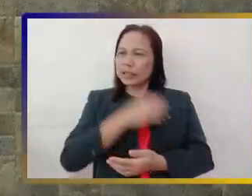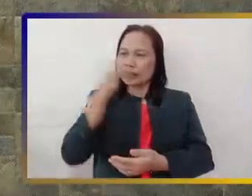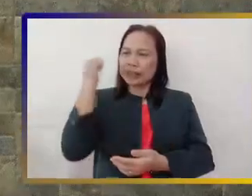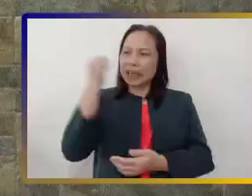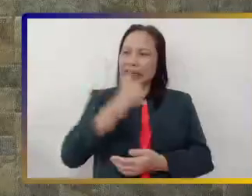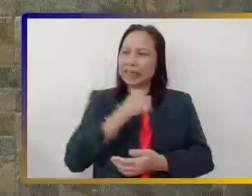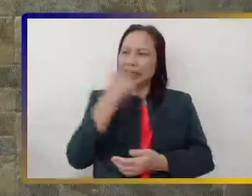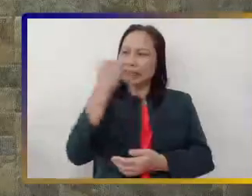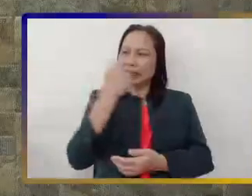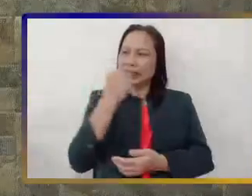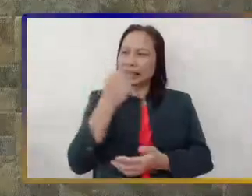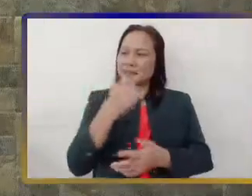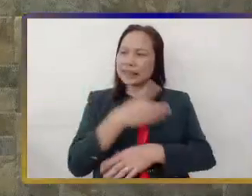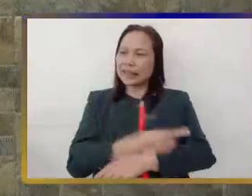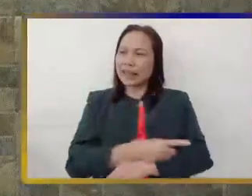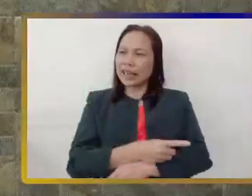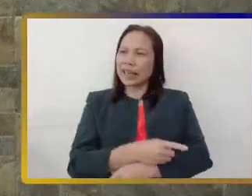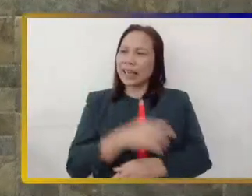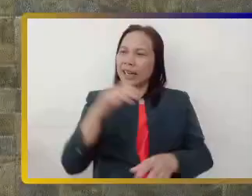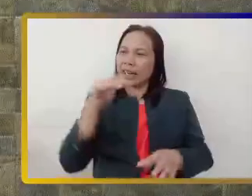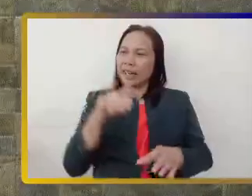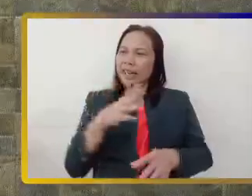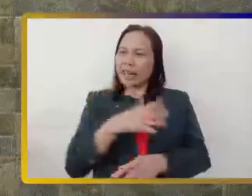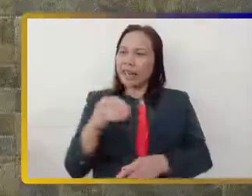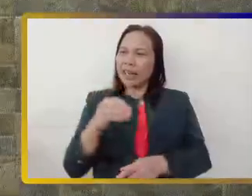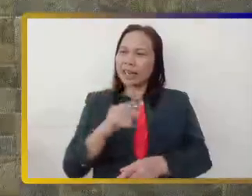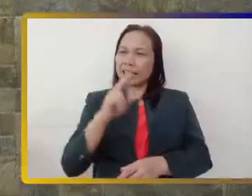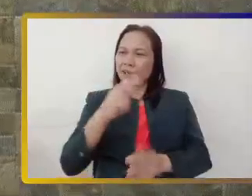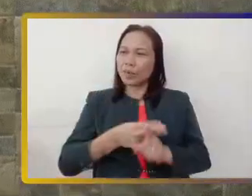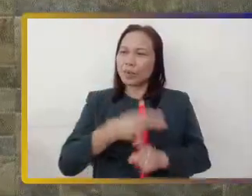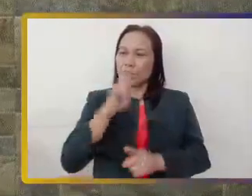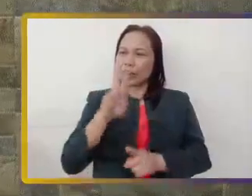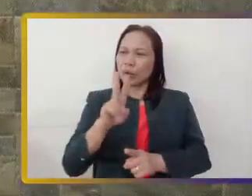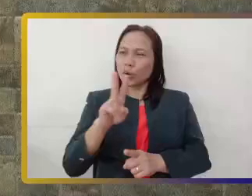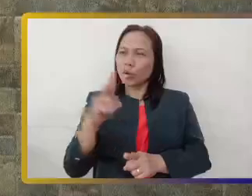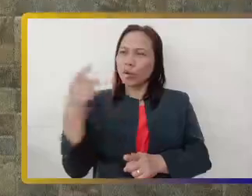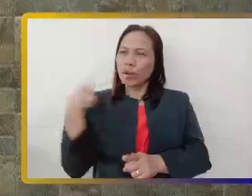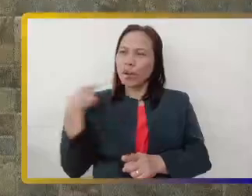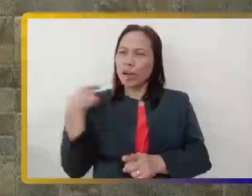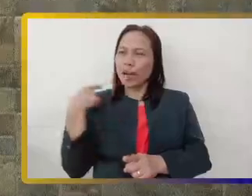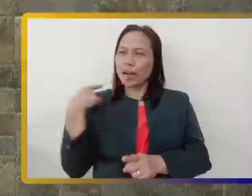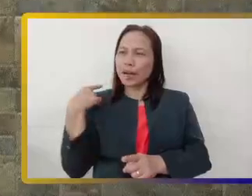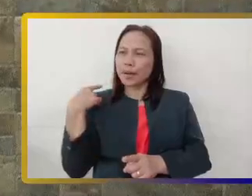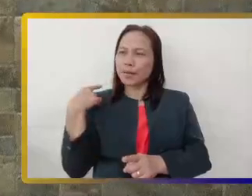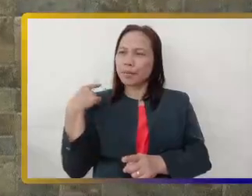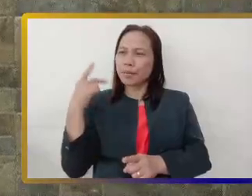Day commemoration and a day of prayer